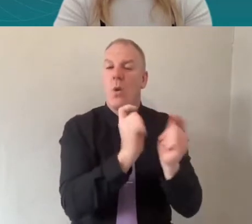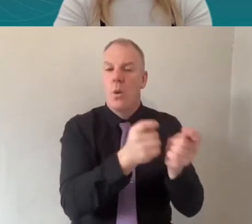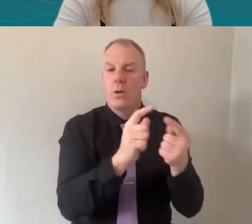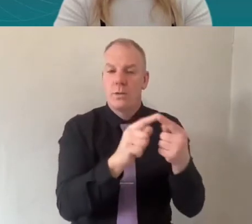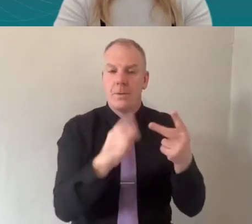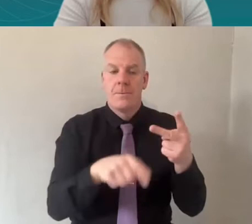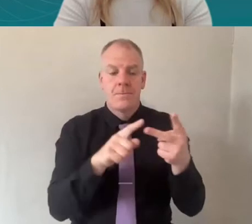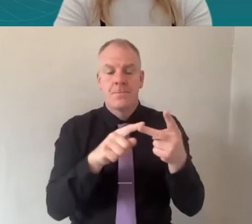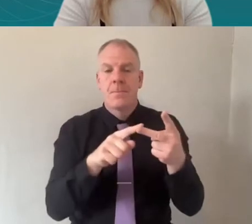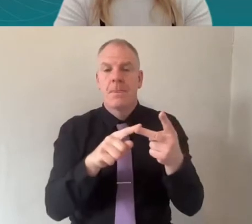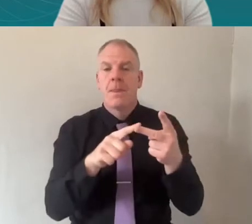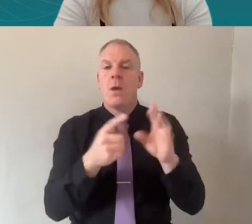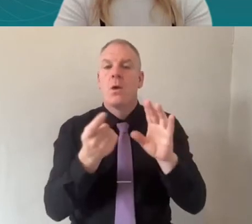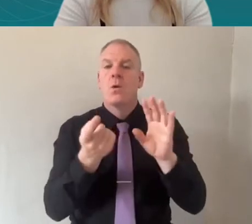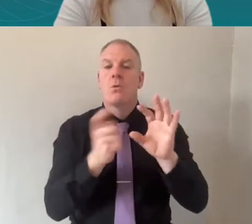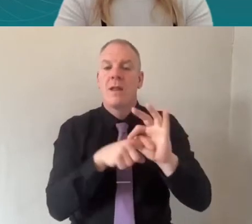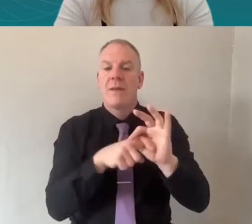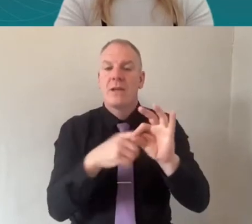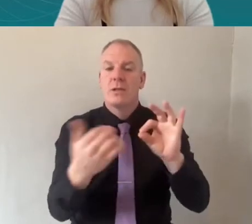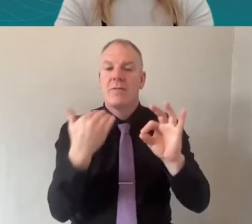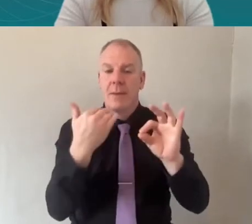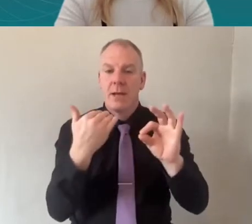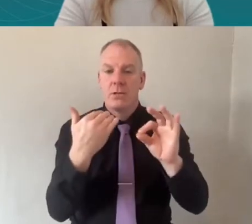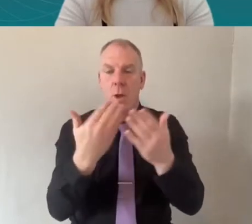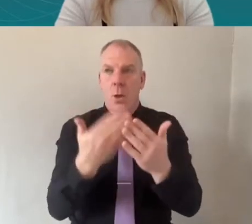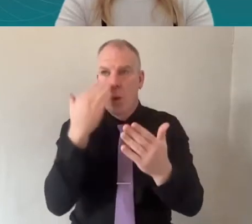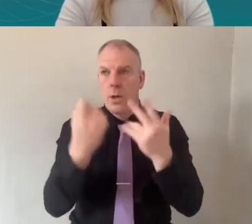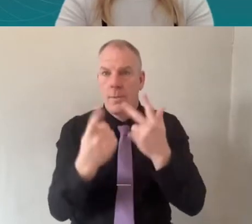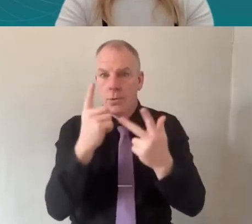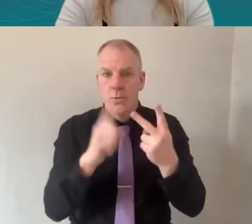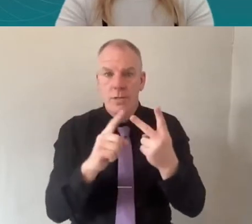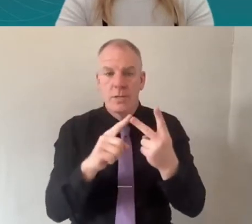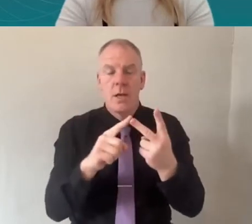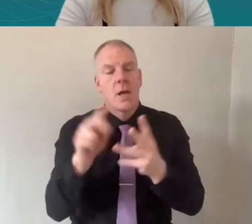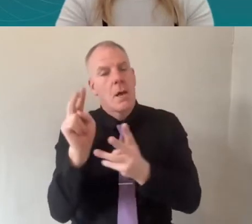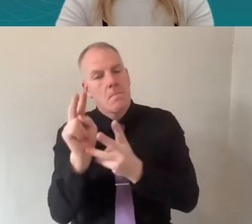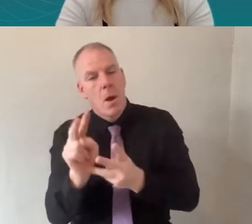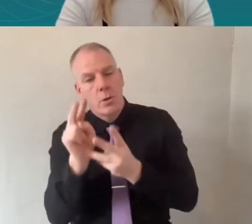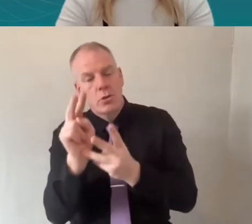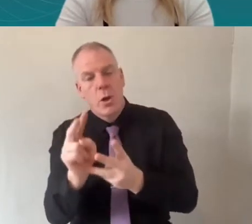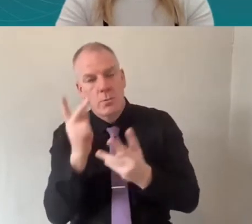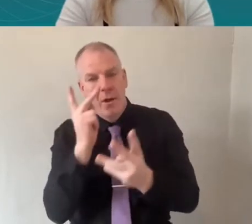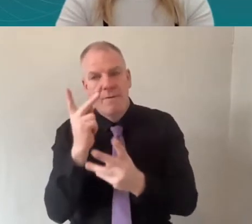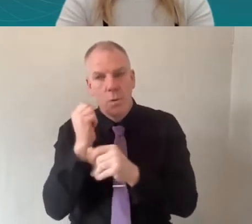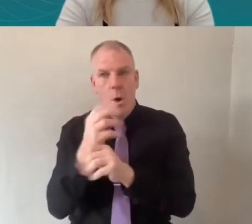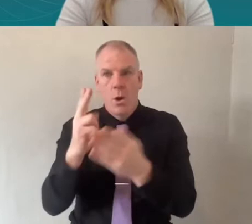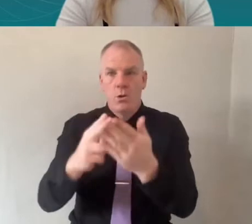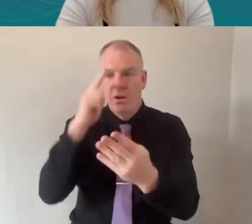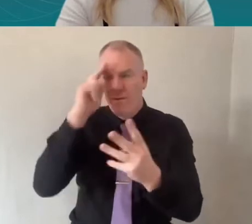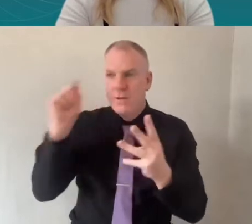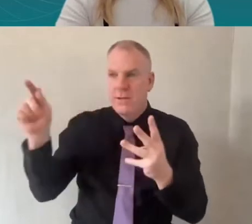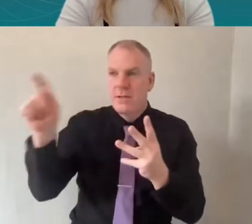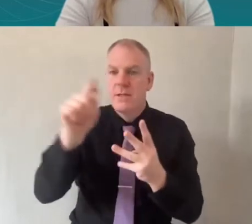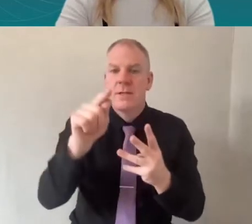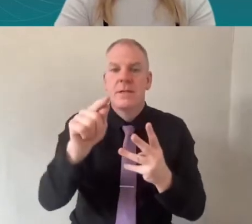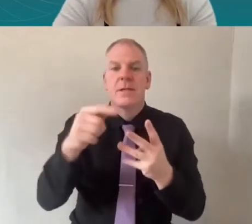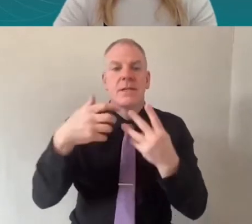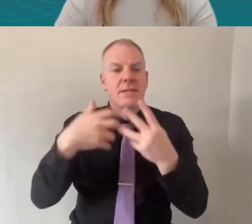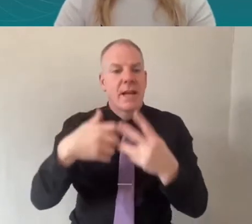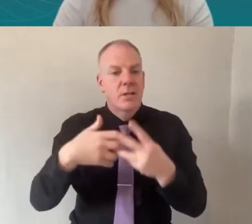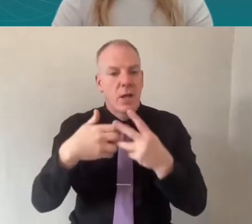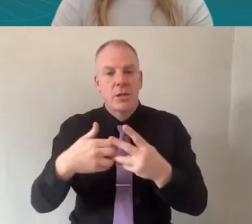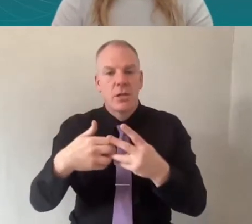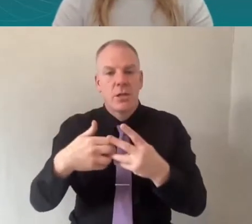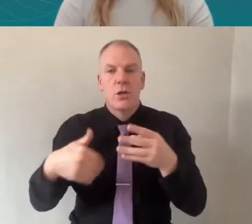of qualifications information, learning opportunities, and the monitoring and review of all our universities, technological